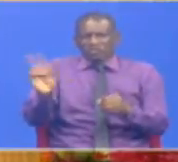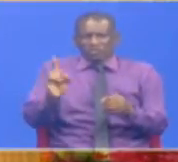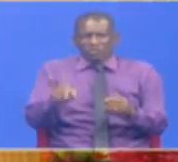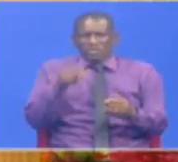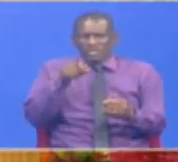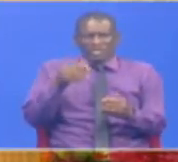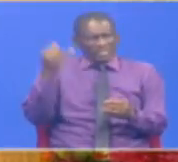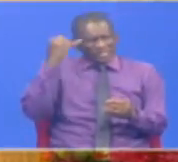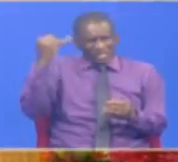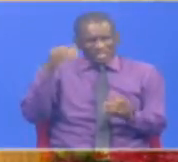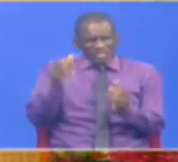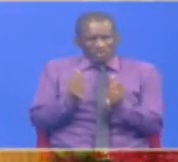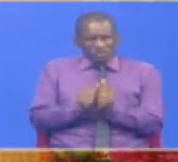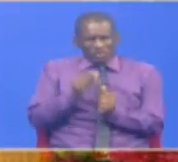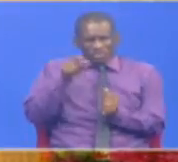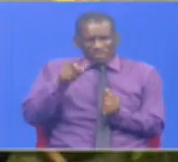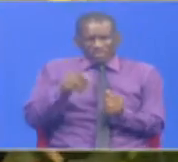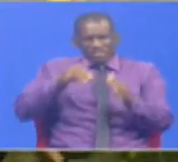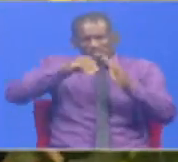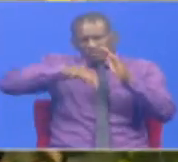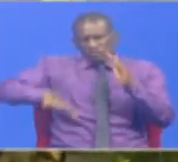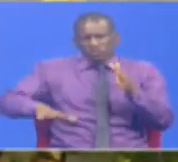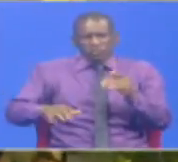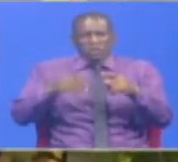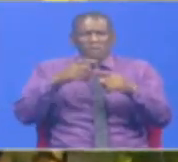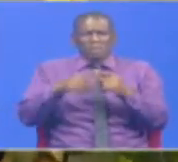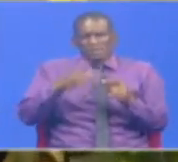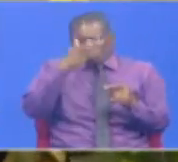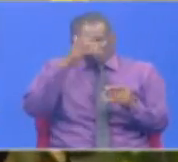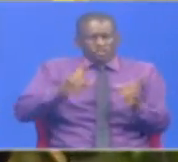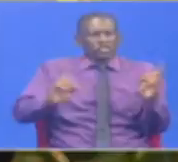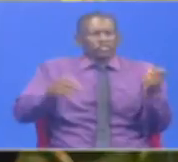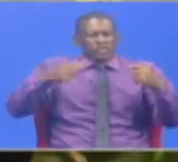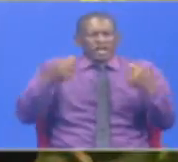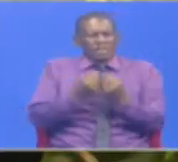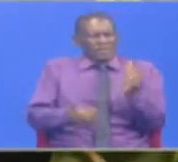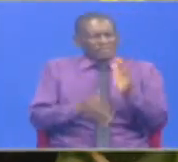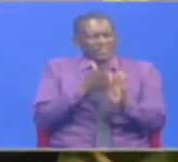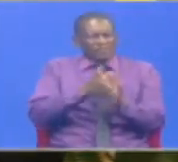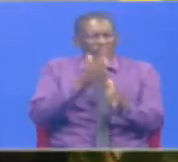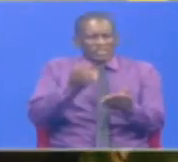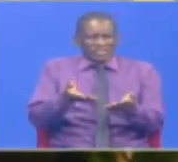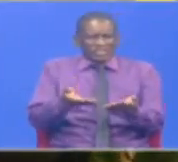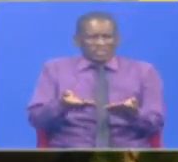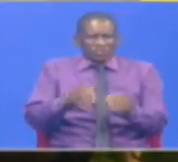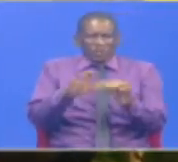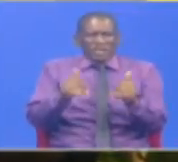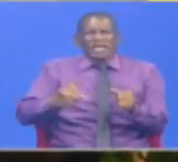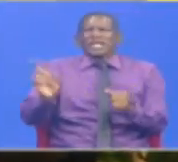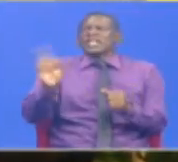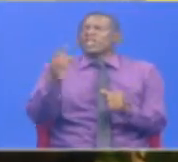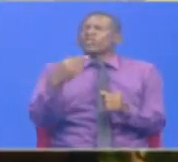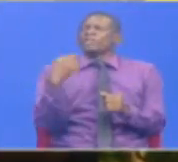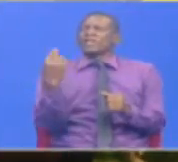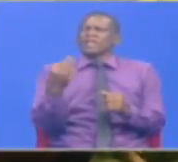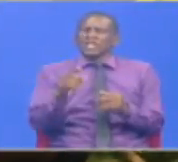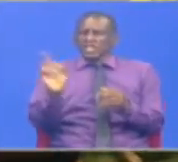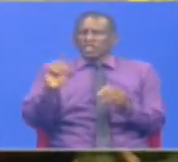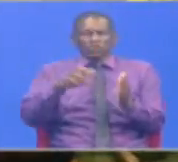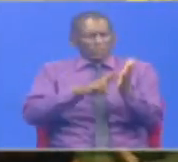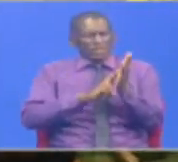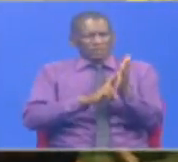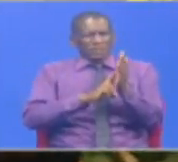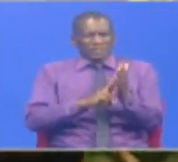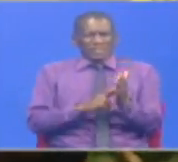idea behind devolution. But because it's not happening fast enough, Nairobi seems to represent the